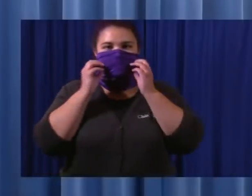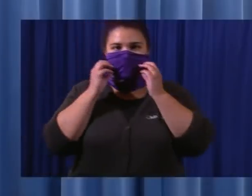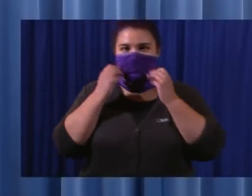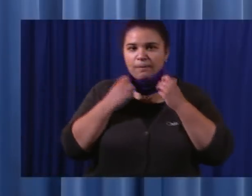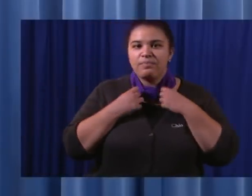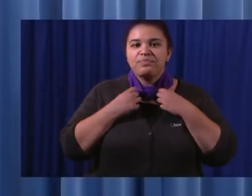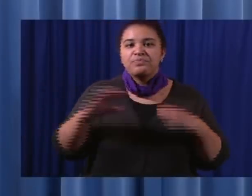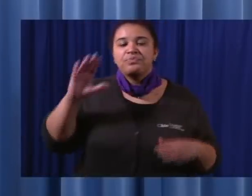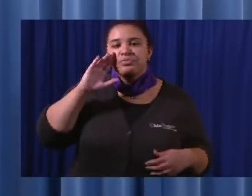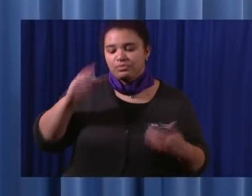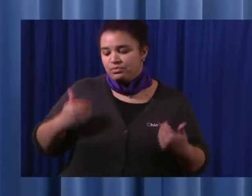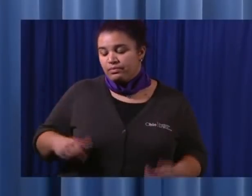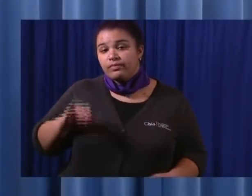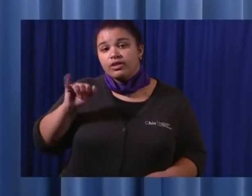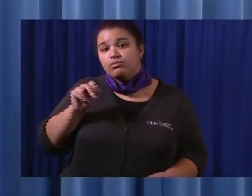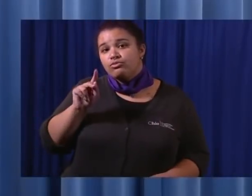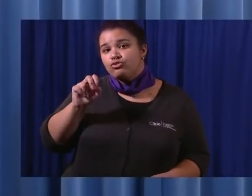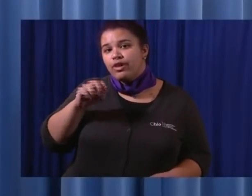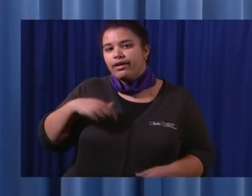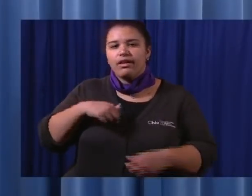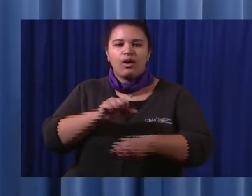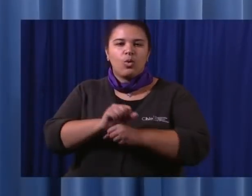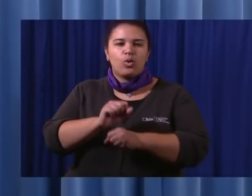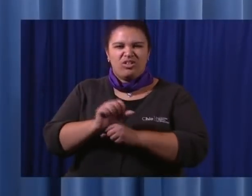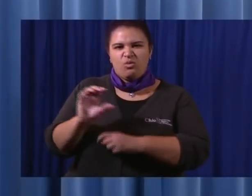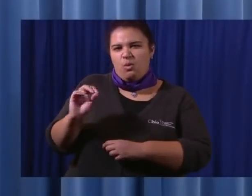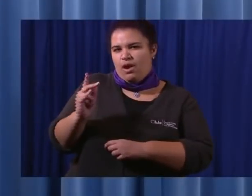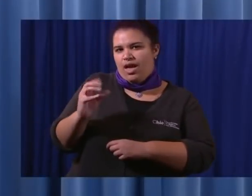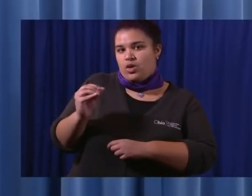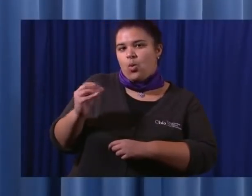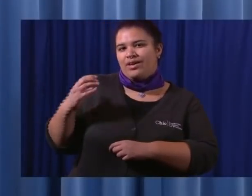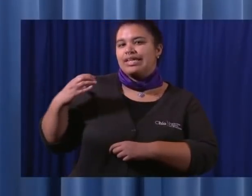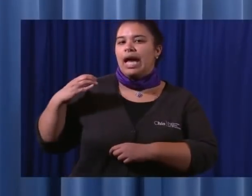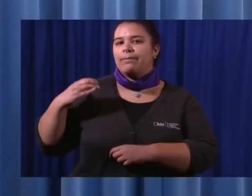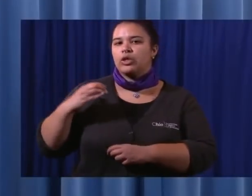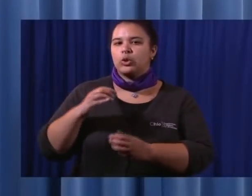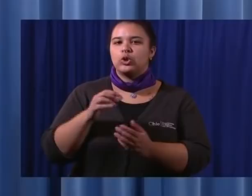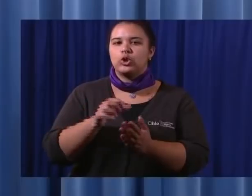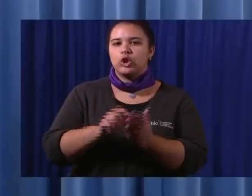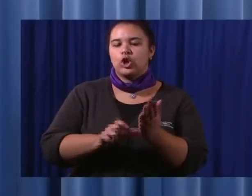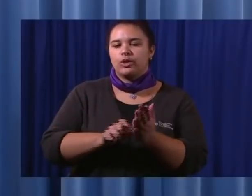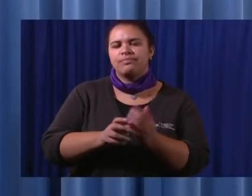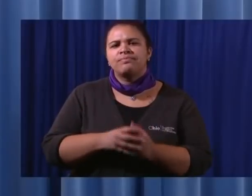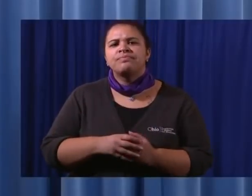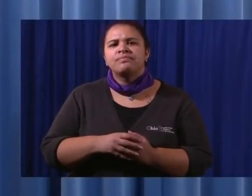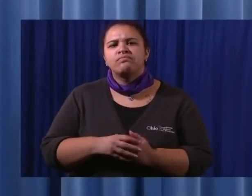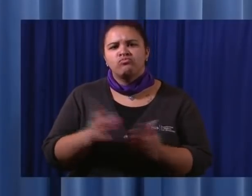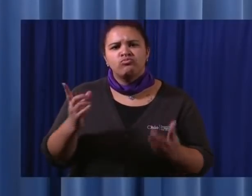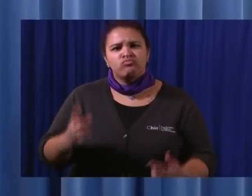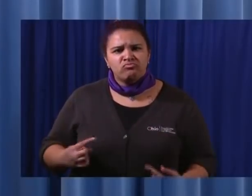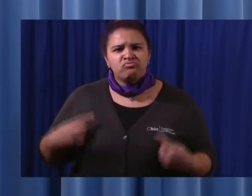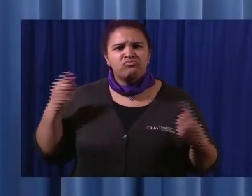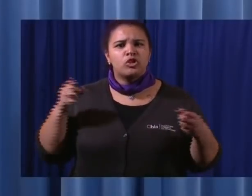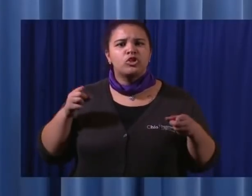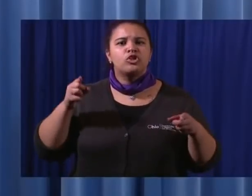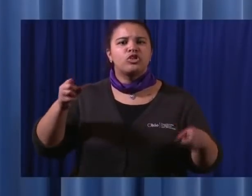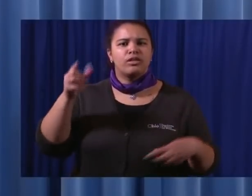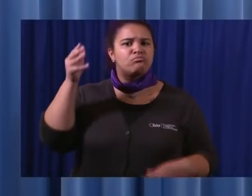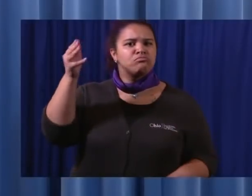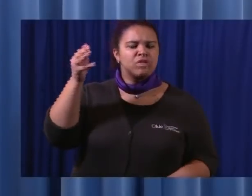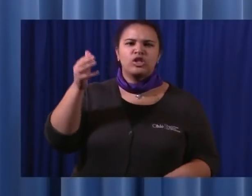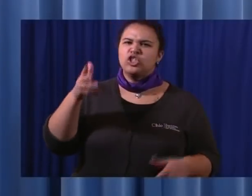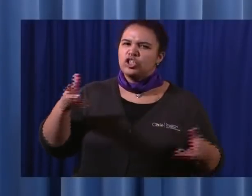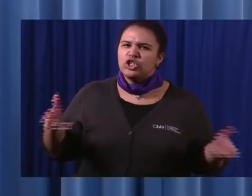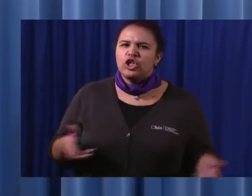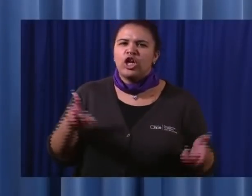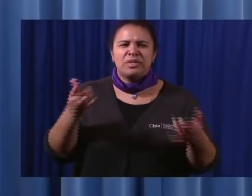Governor, this is Jake Zuckerman from the Ohio Capital Journal. You've spent a lot of time here encouraging the use of masks, hiring contact tracers,